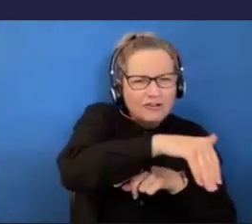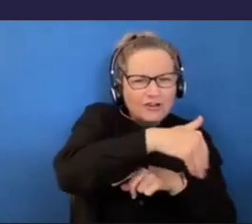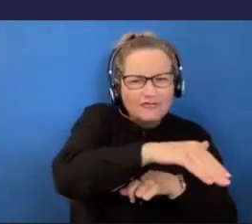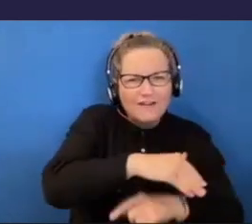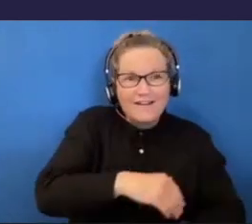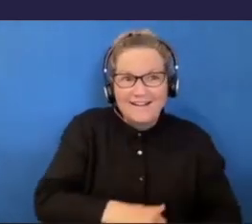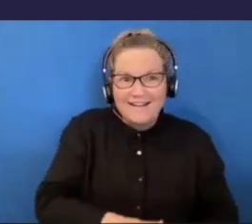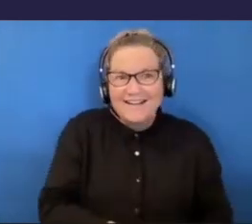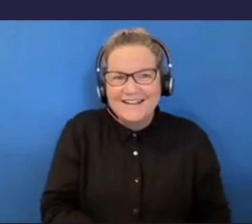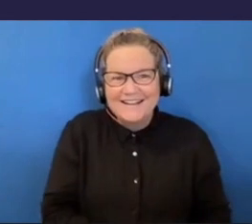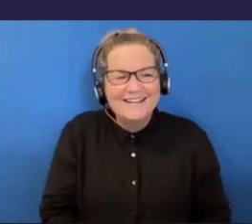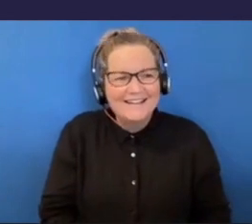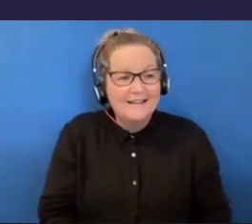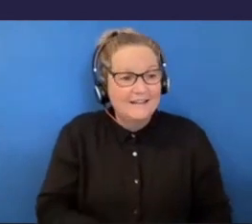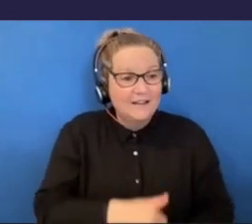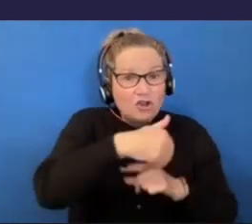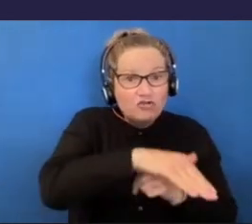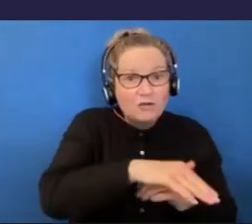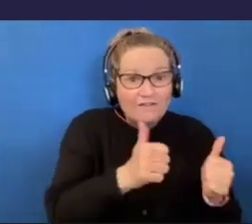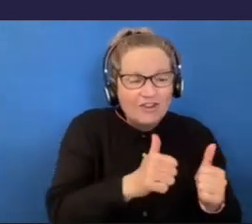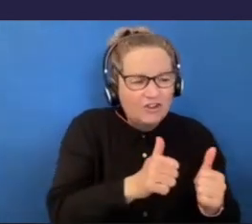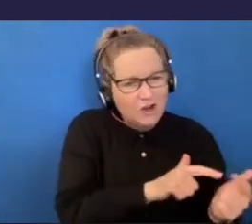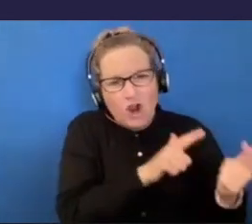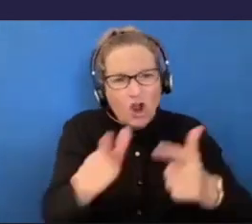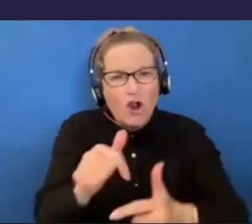And then when that was over, we'd probably go down to the pub or something.